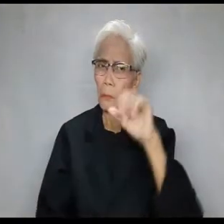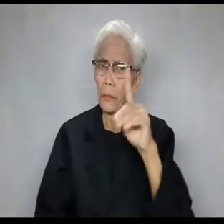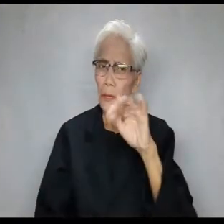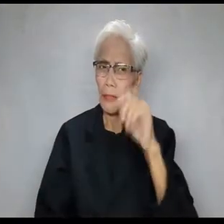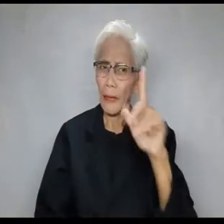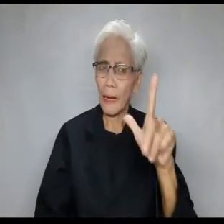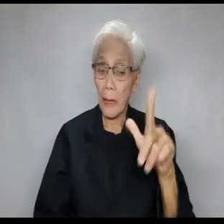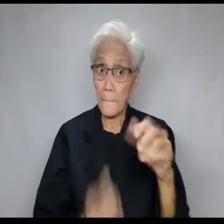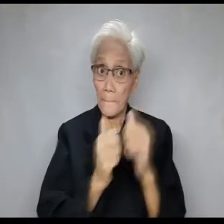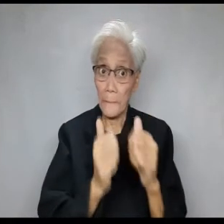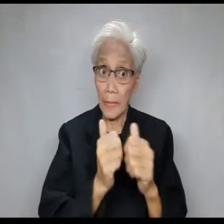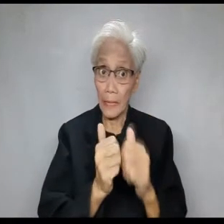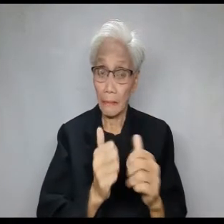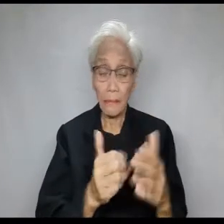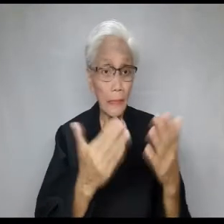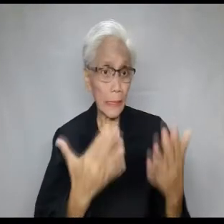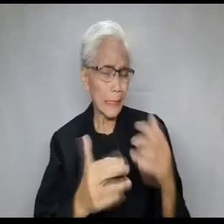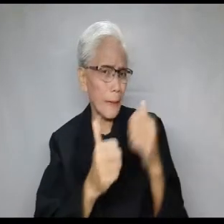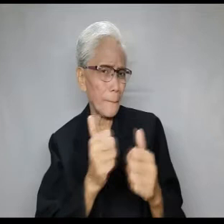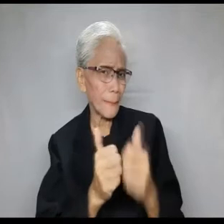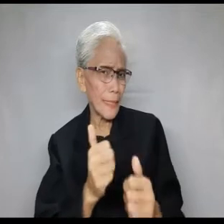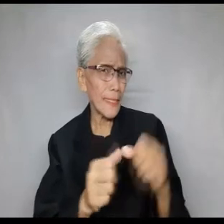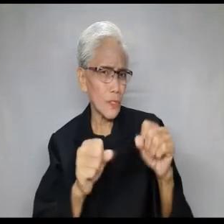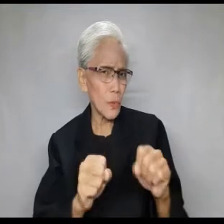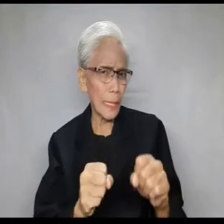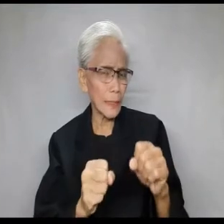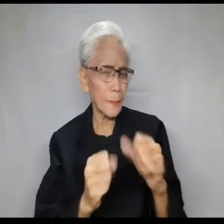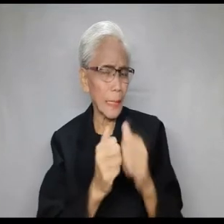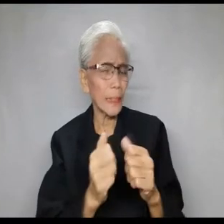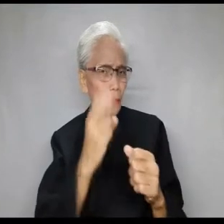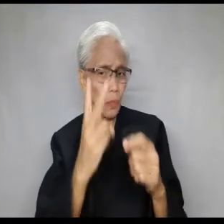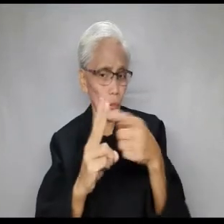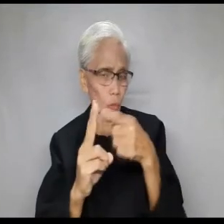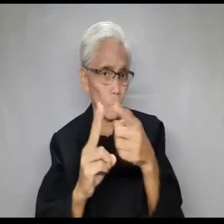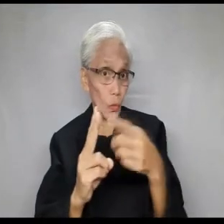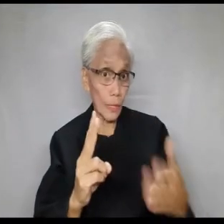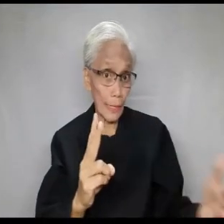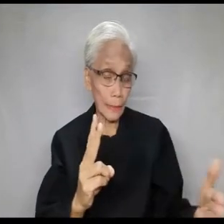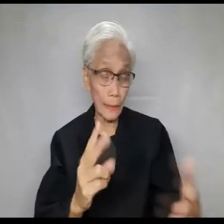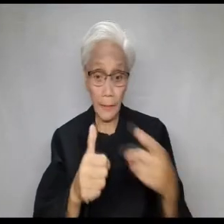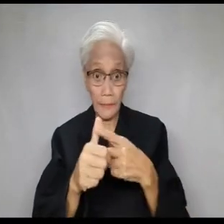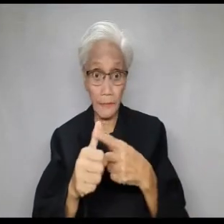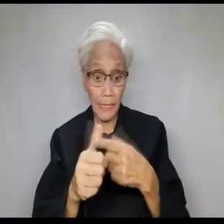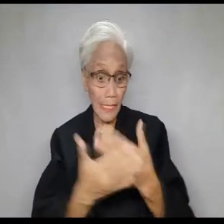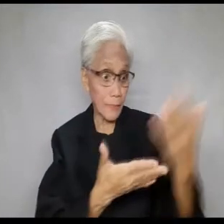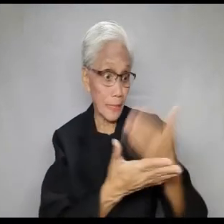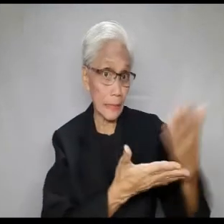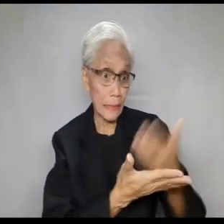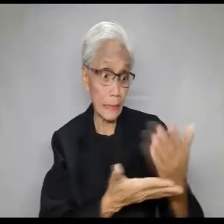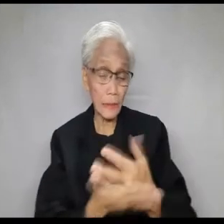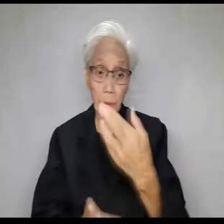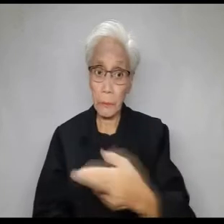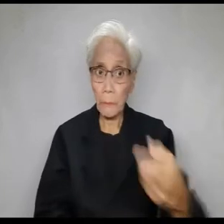prodigal mean? Prodigal is an adjective which can mean two things. First, spending money